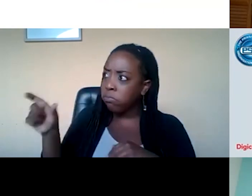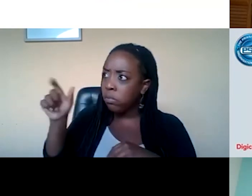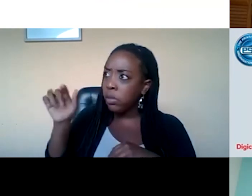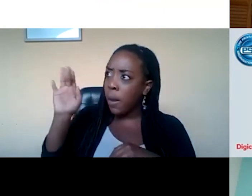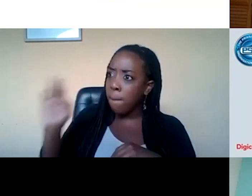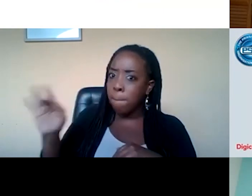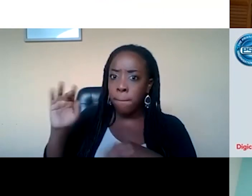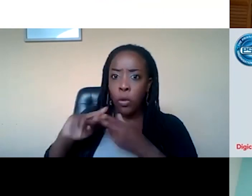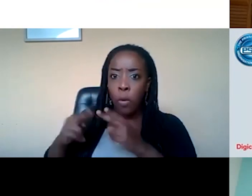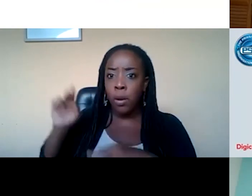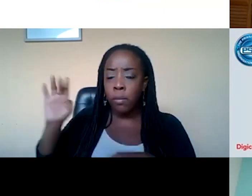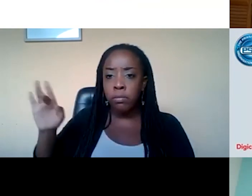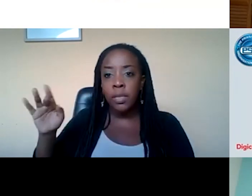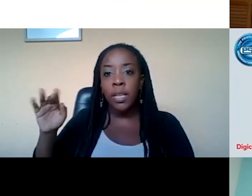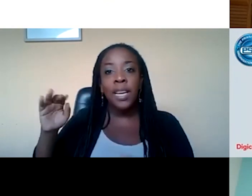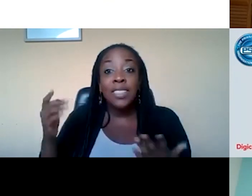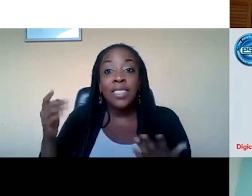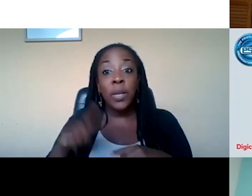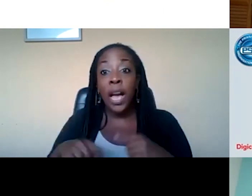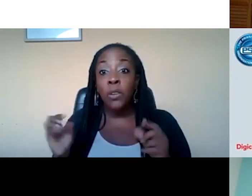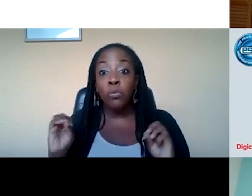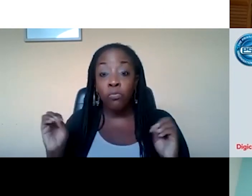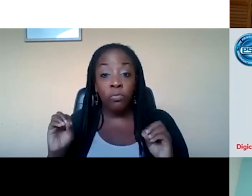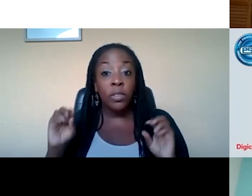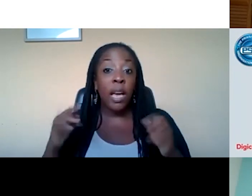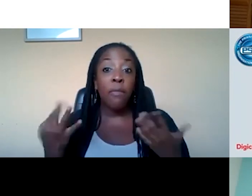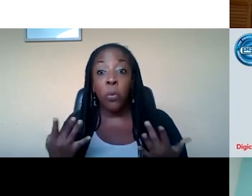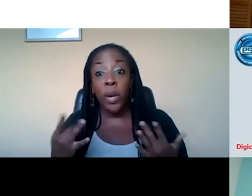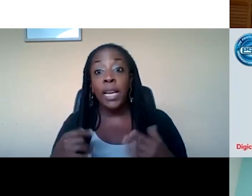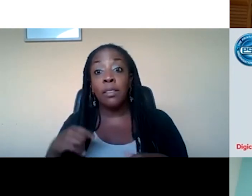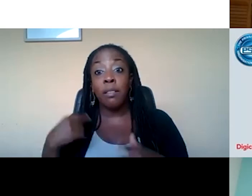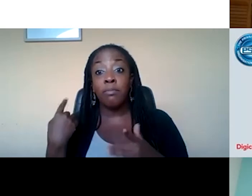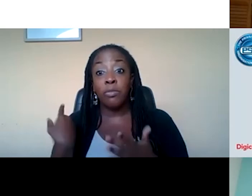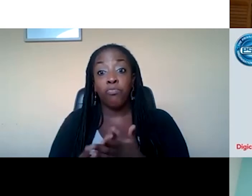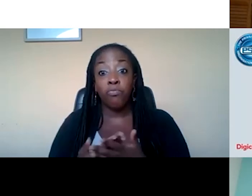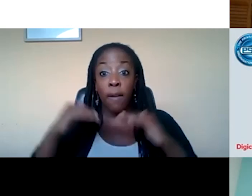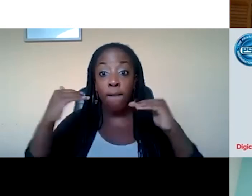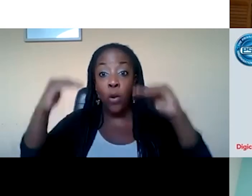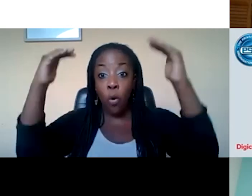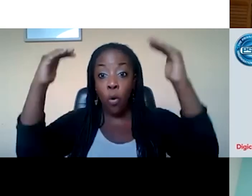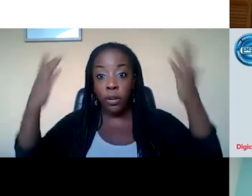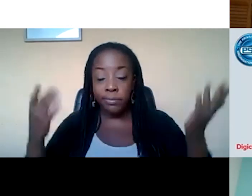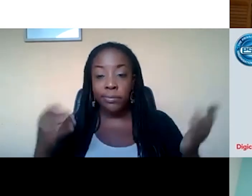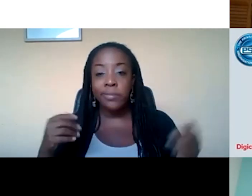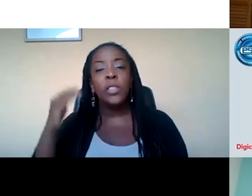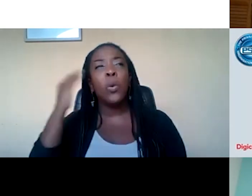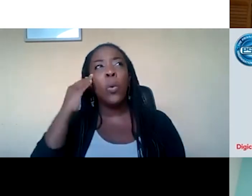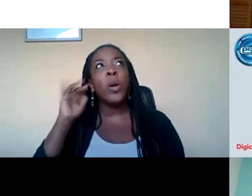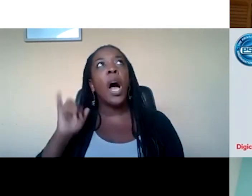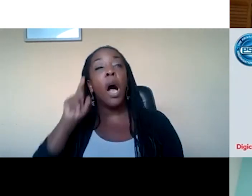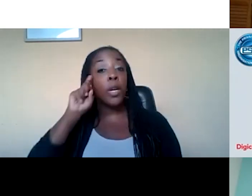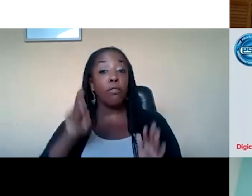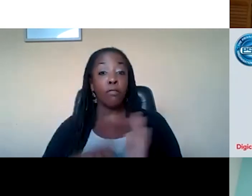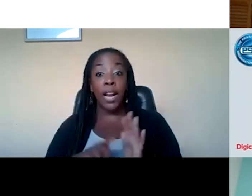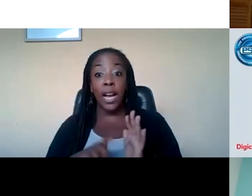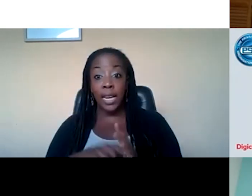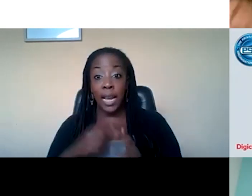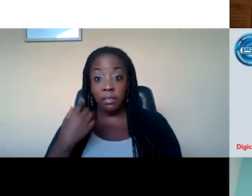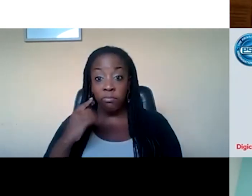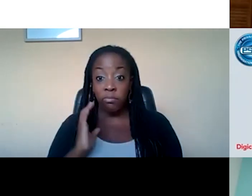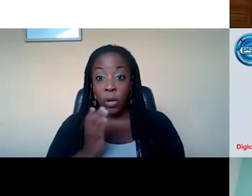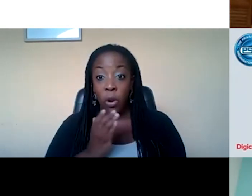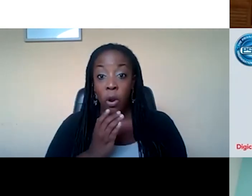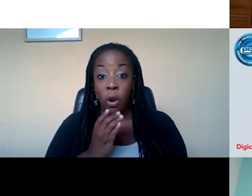your floor. But we just recognize as a company that that is something that we need to put in. So in the event that we do